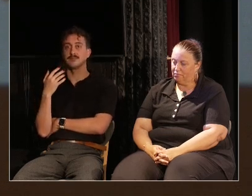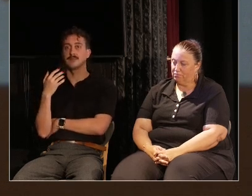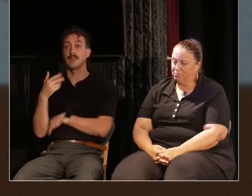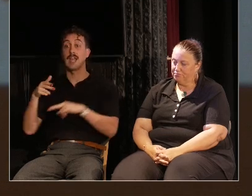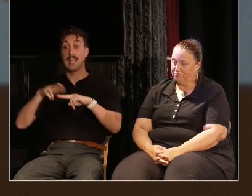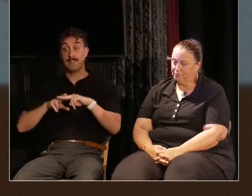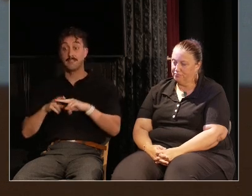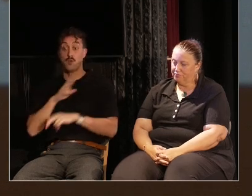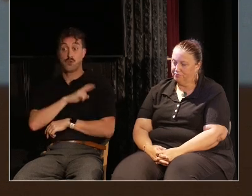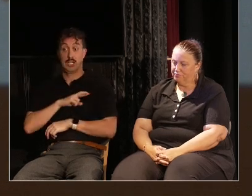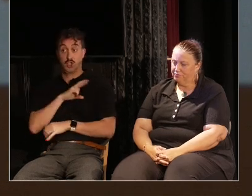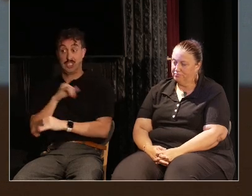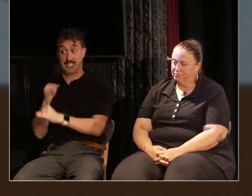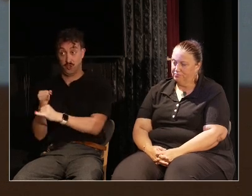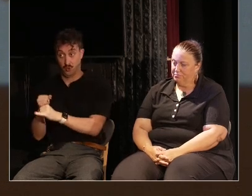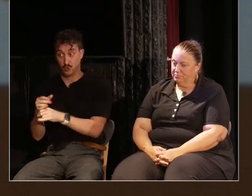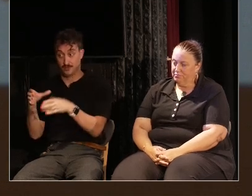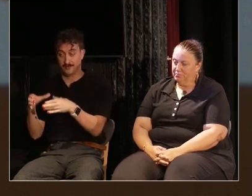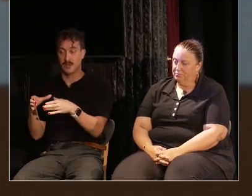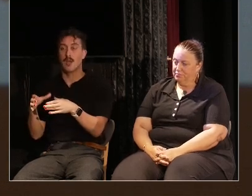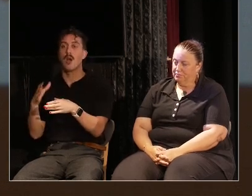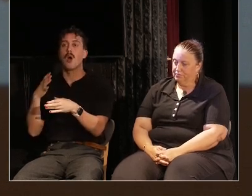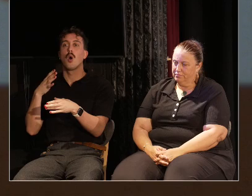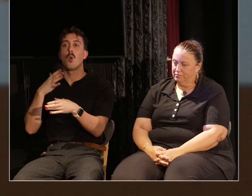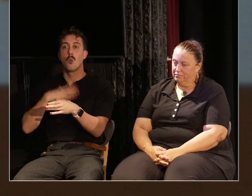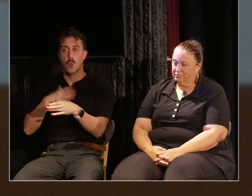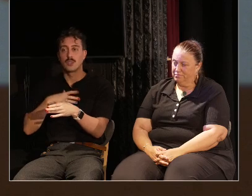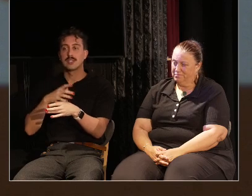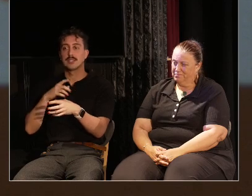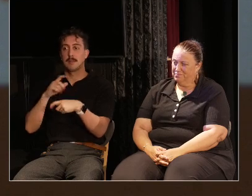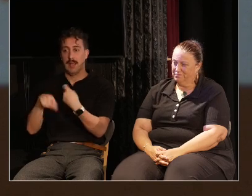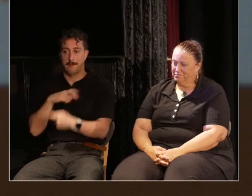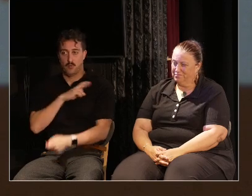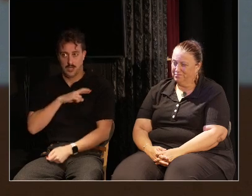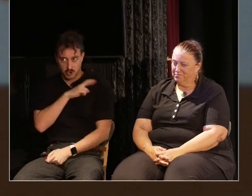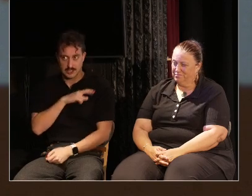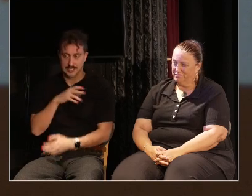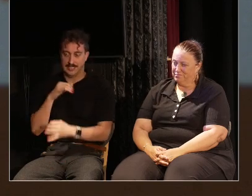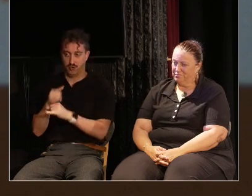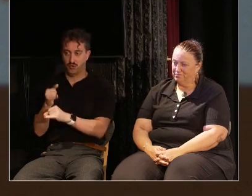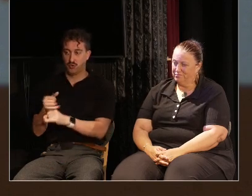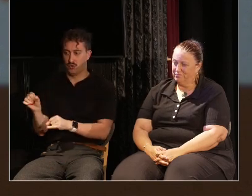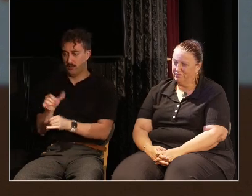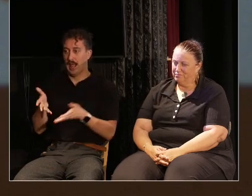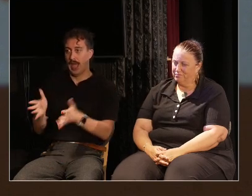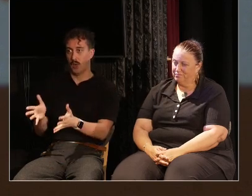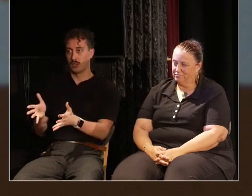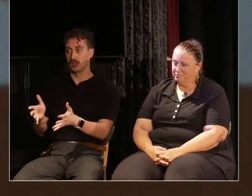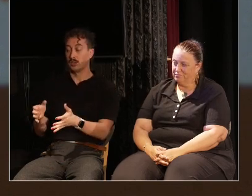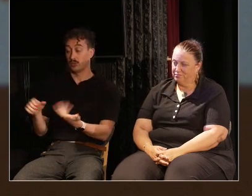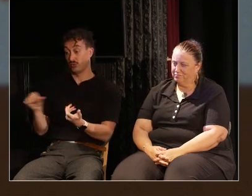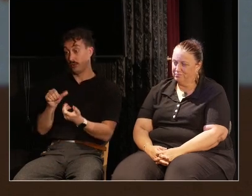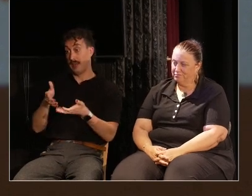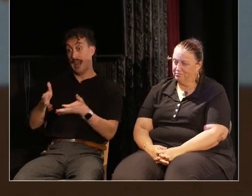religious institution wants to be a religious institution, it should be allowed to be, and it should be able to teach in accordance with its